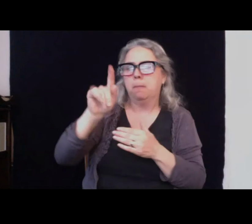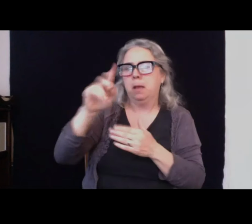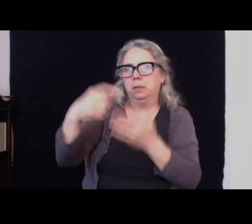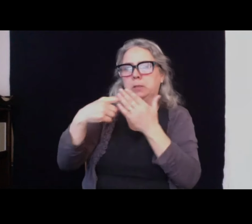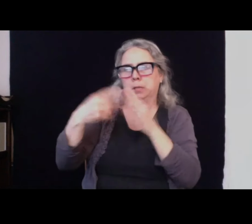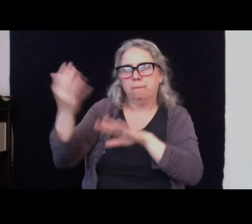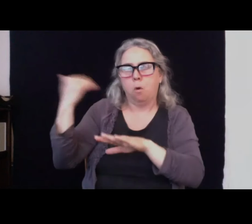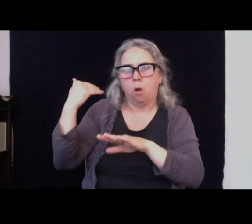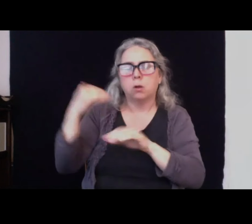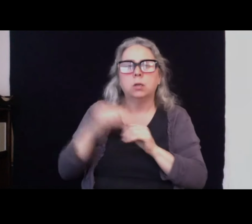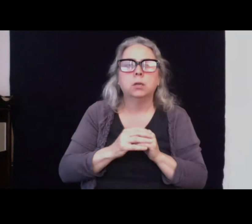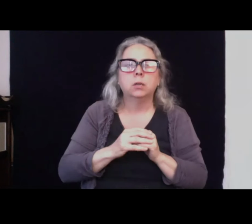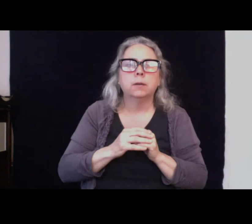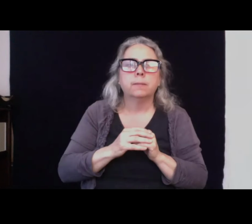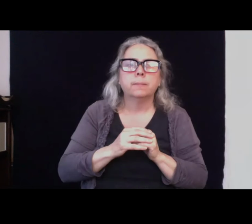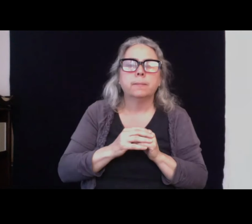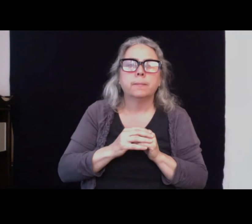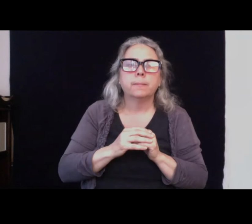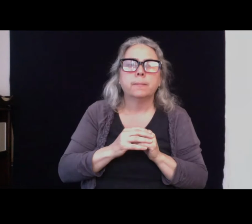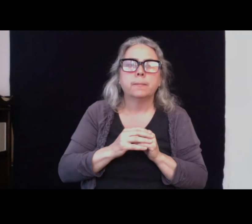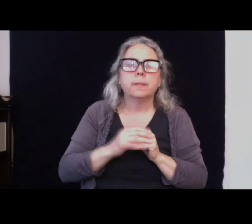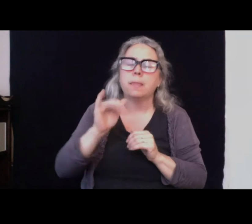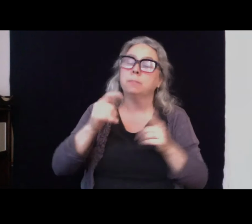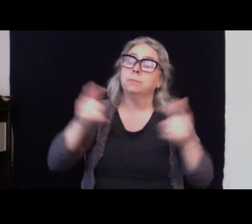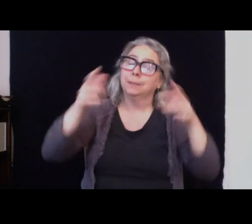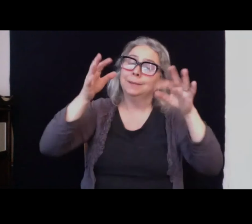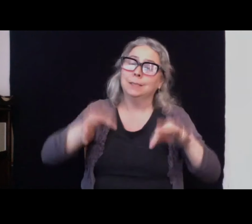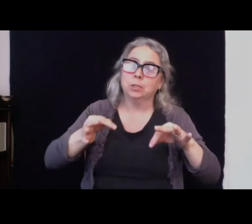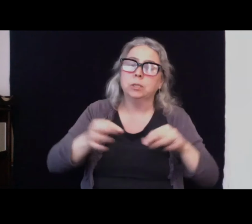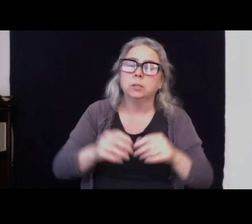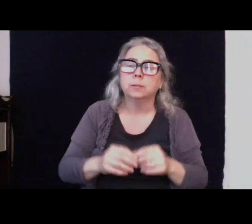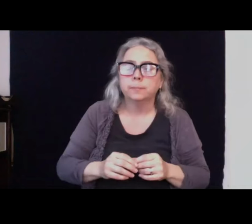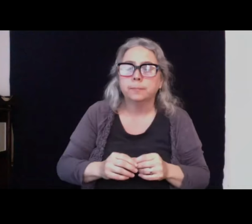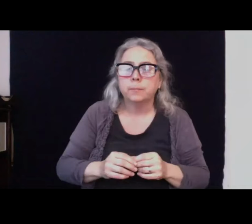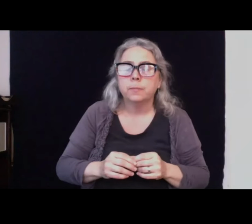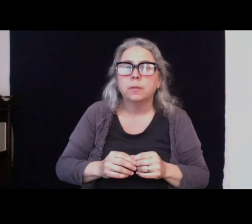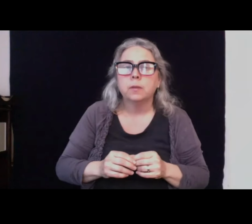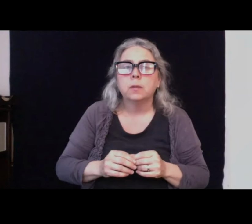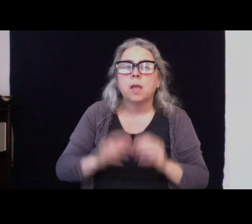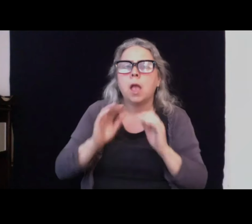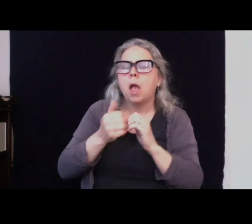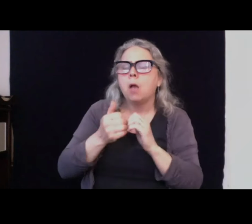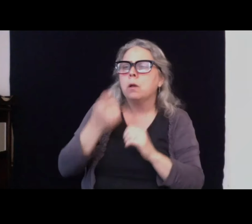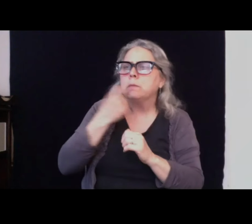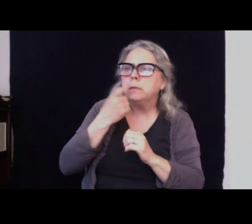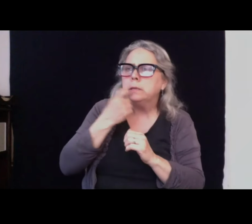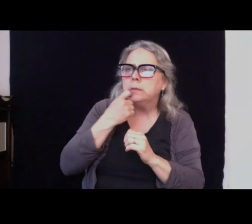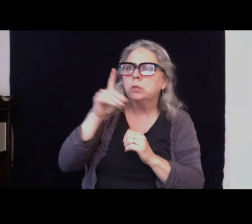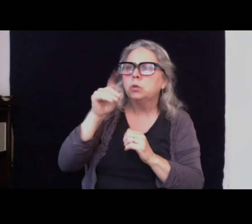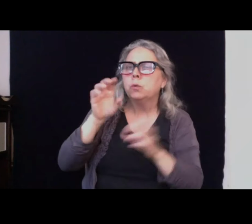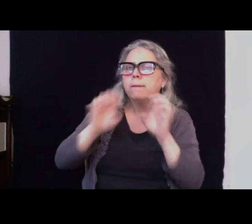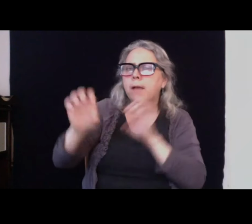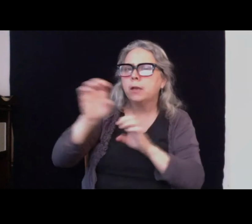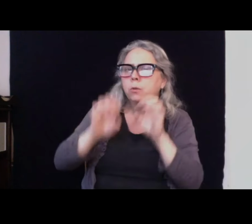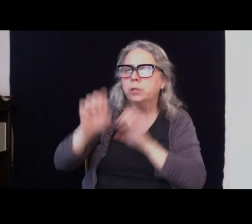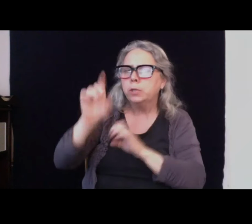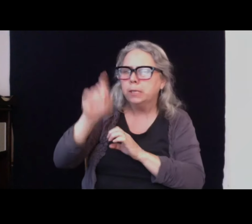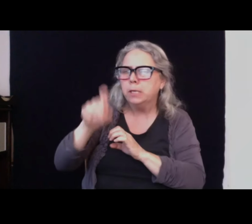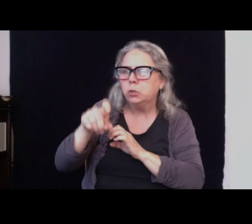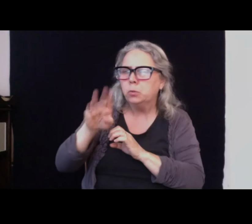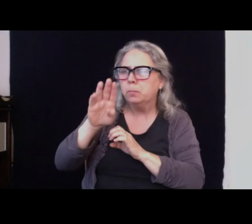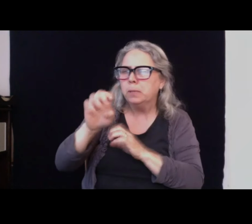But it is a big decision. How recent do evaluations need to be? Sure,